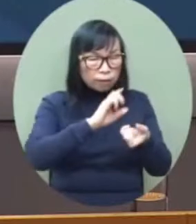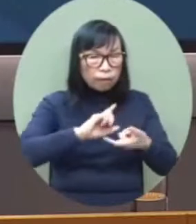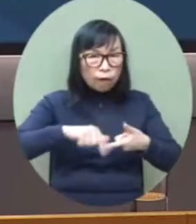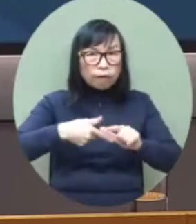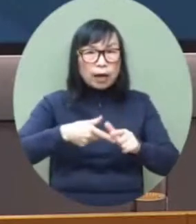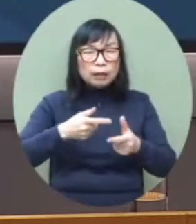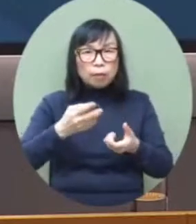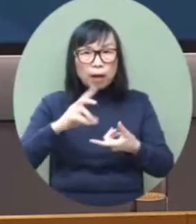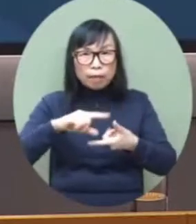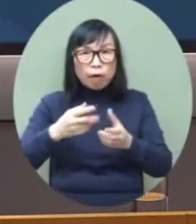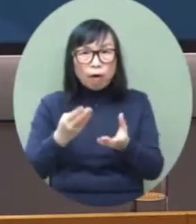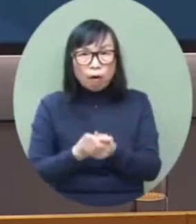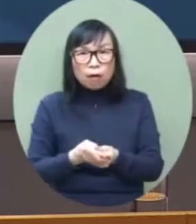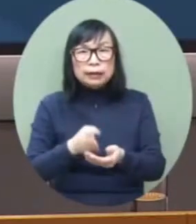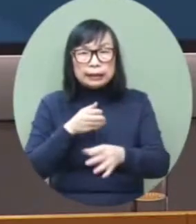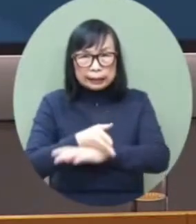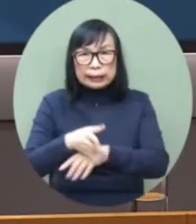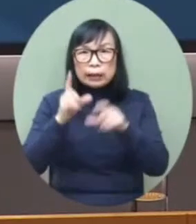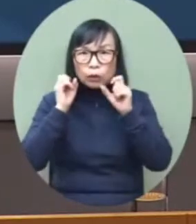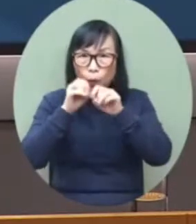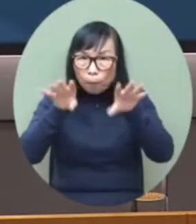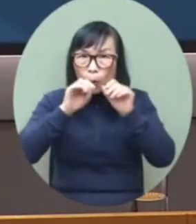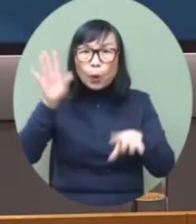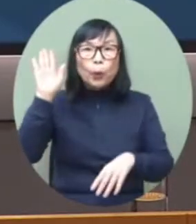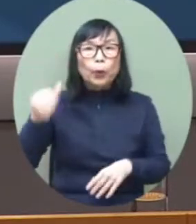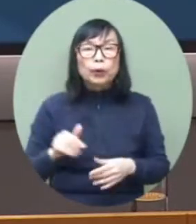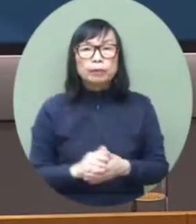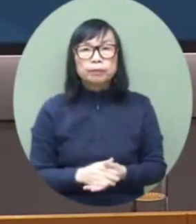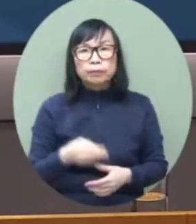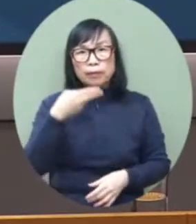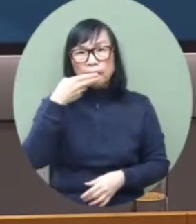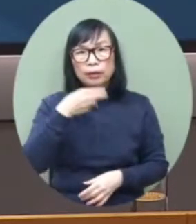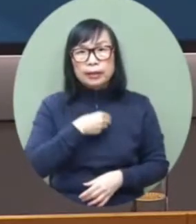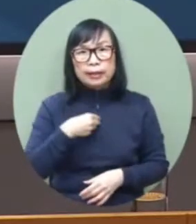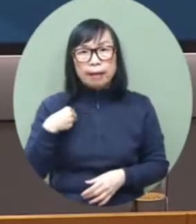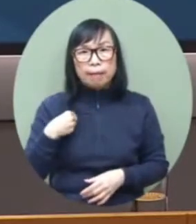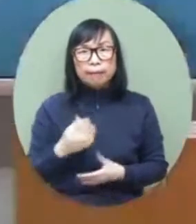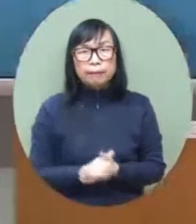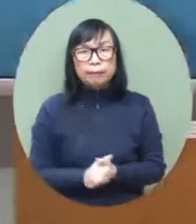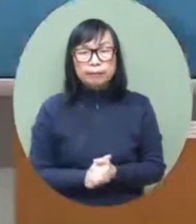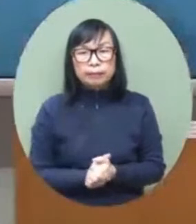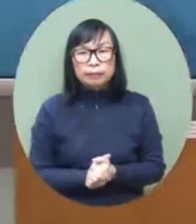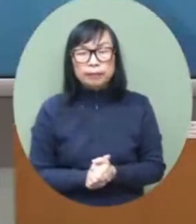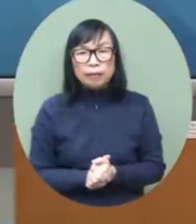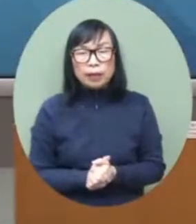testing and details we will announce later.